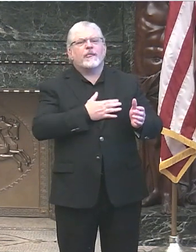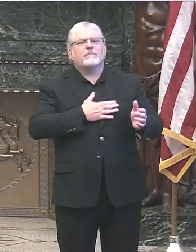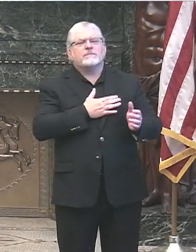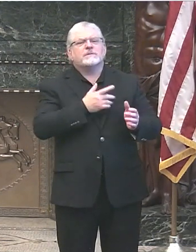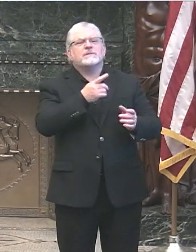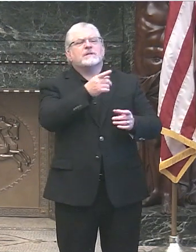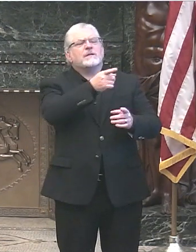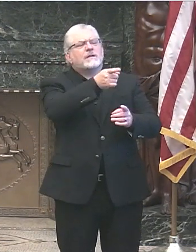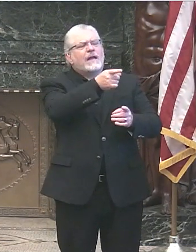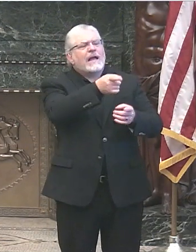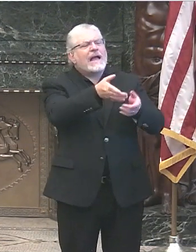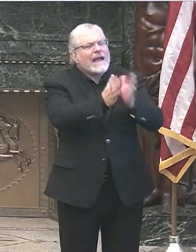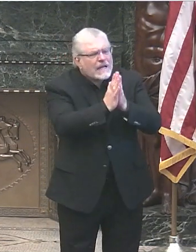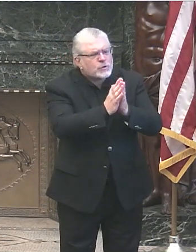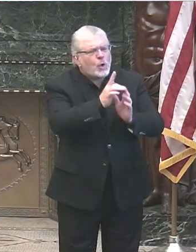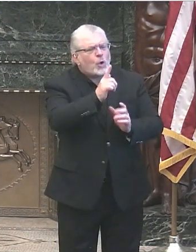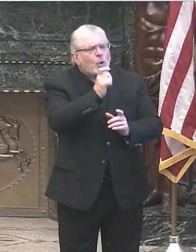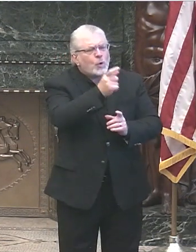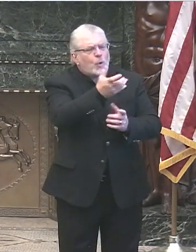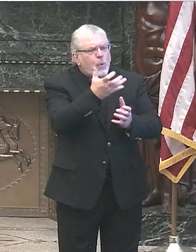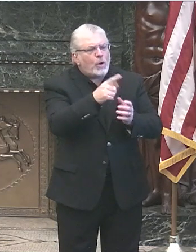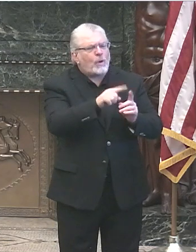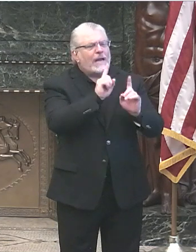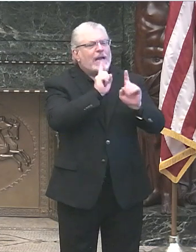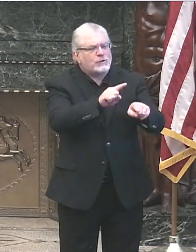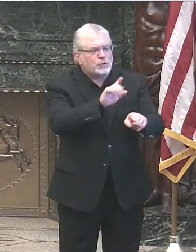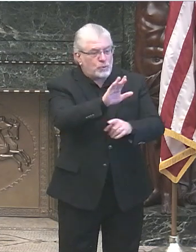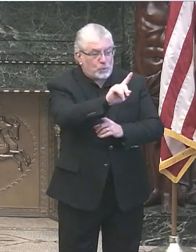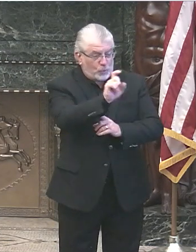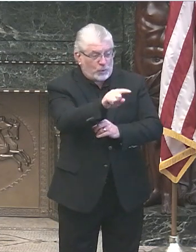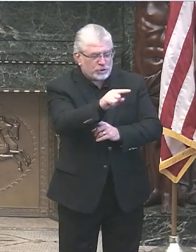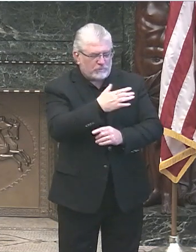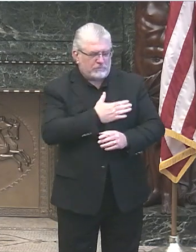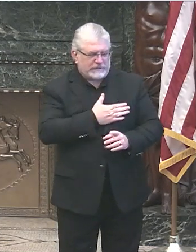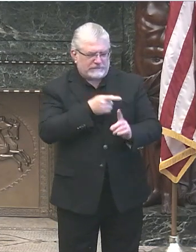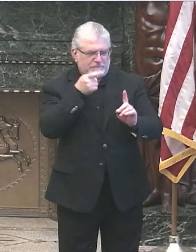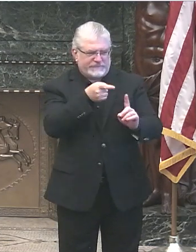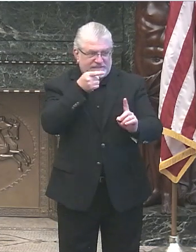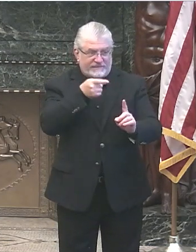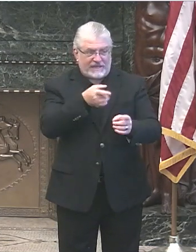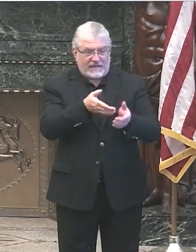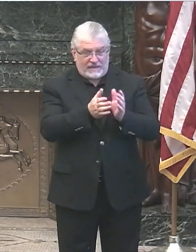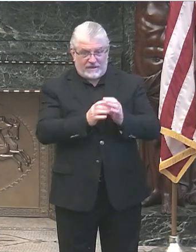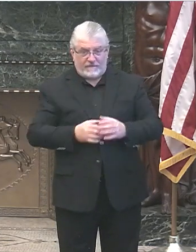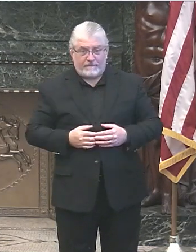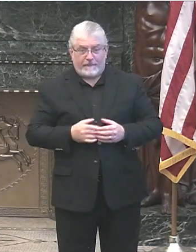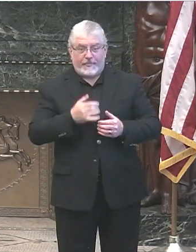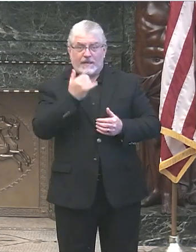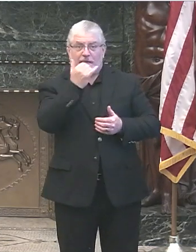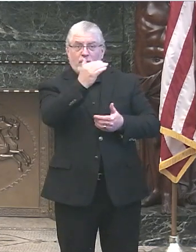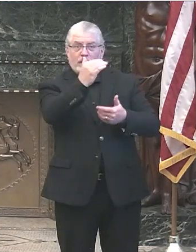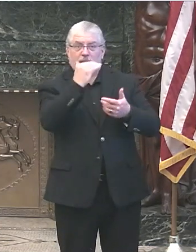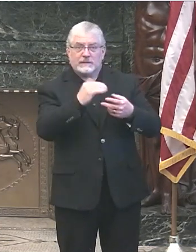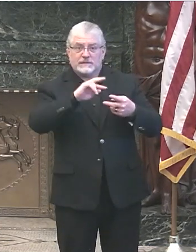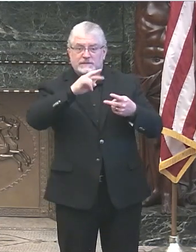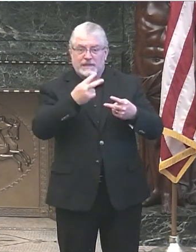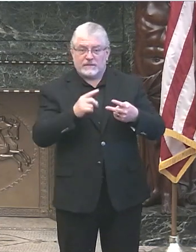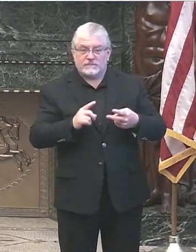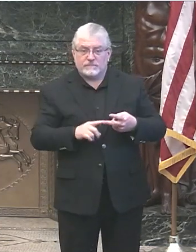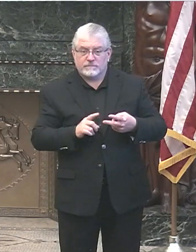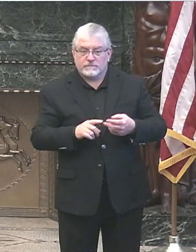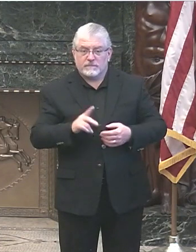will help us today. Thank you. Wendy gets in here. So now we are going to go to Pat Loeb of KYW.